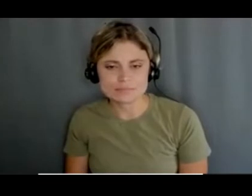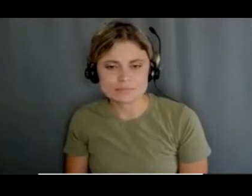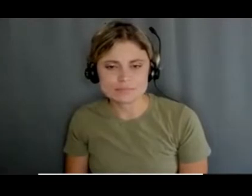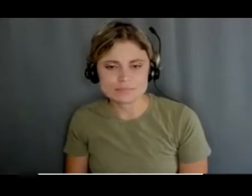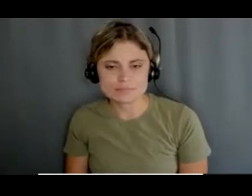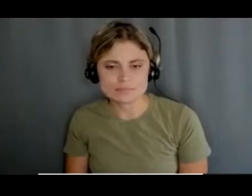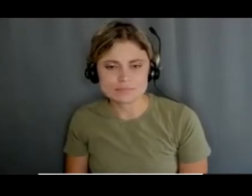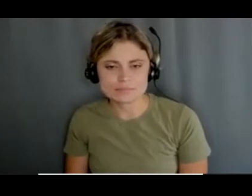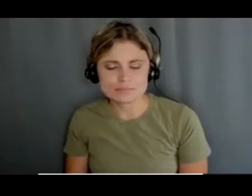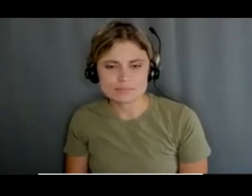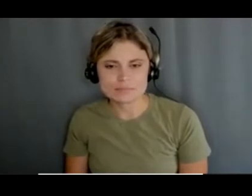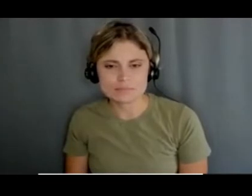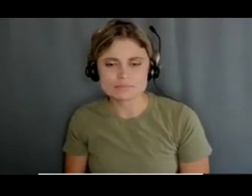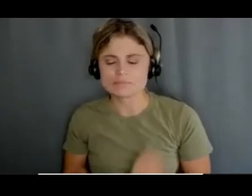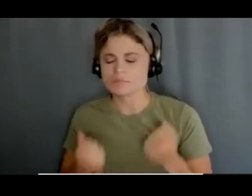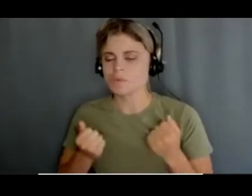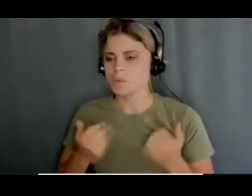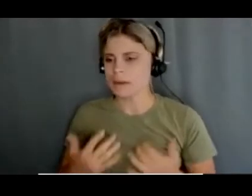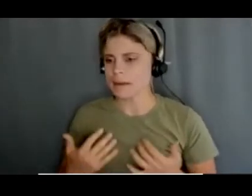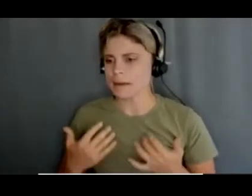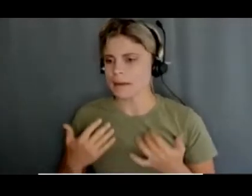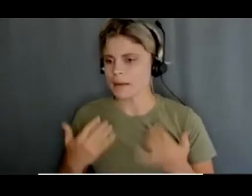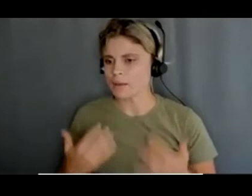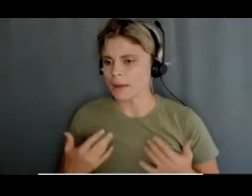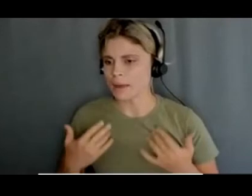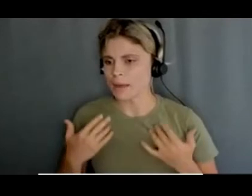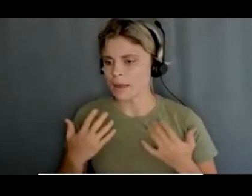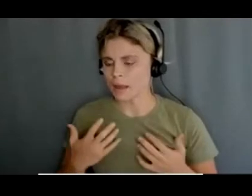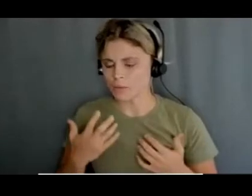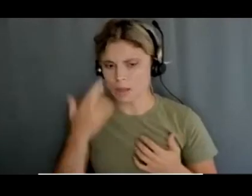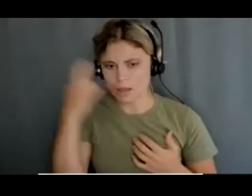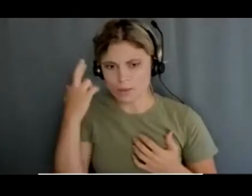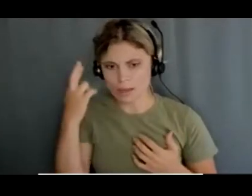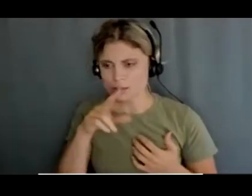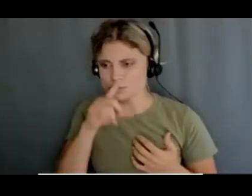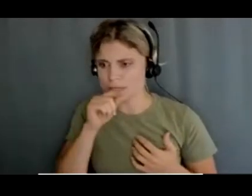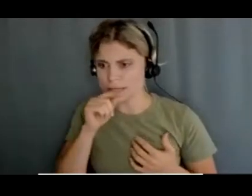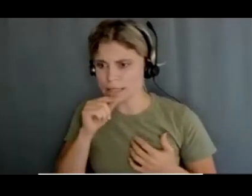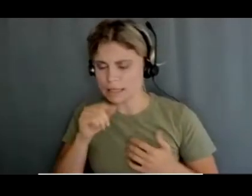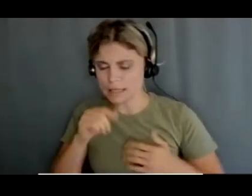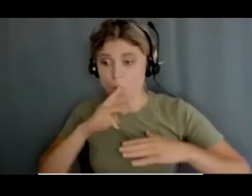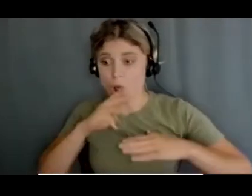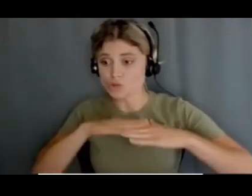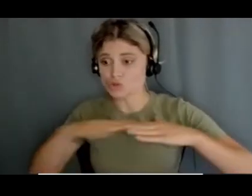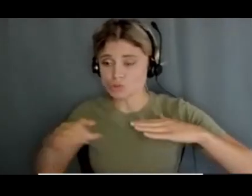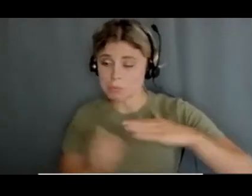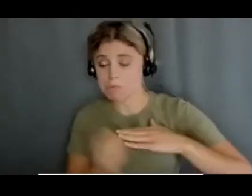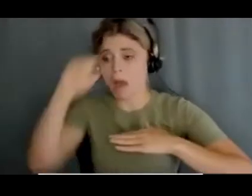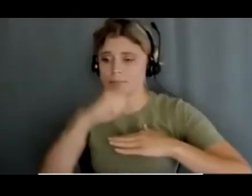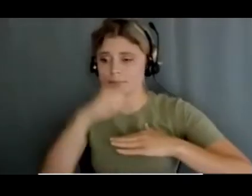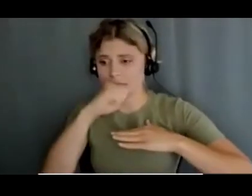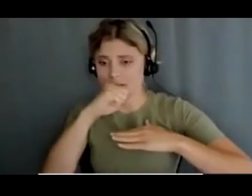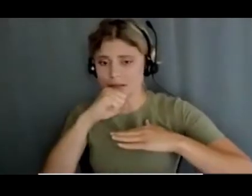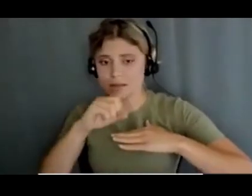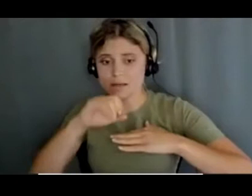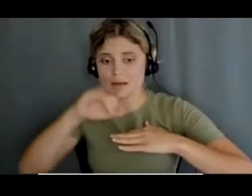After a few long moments, the chicken reappeared, carrying Jessica. "I'm all right," she called.